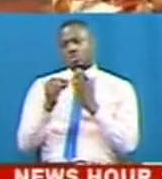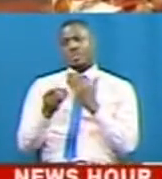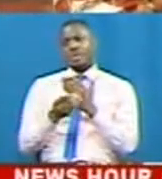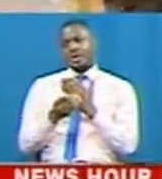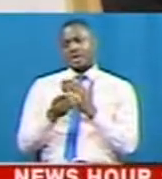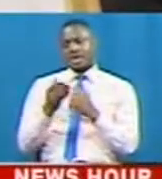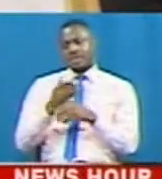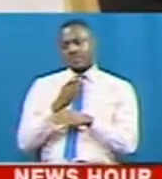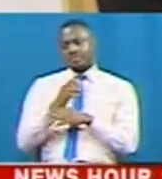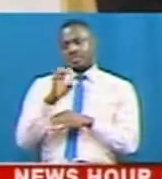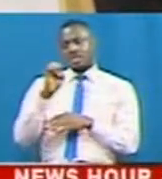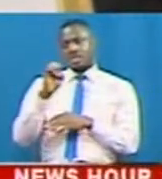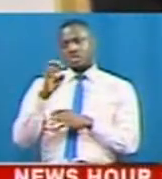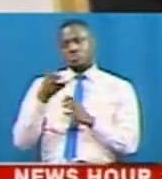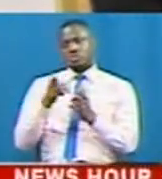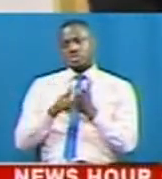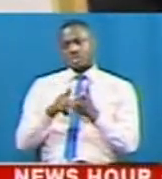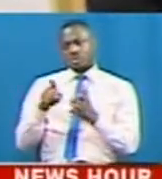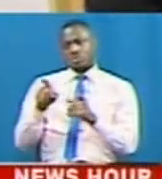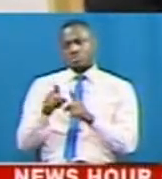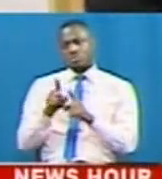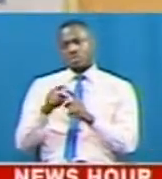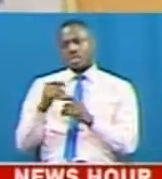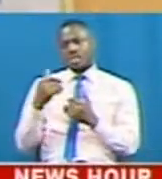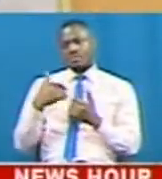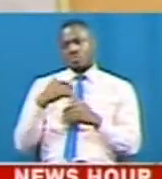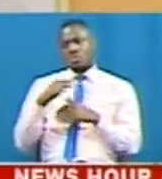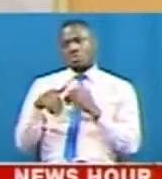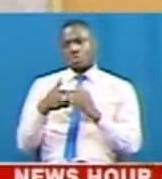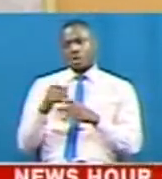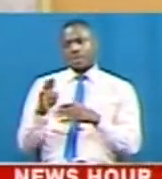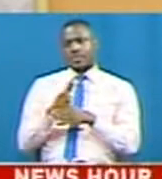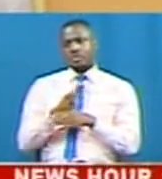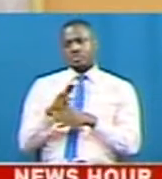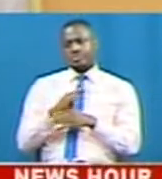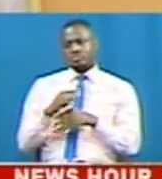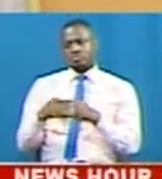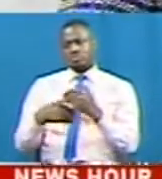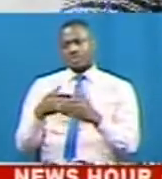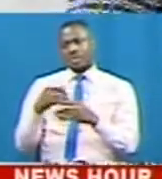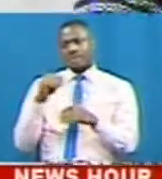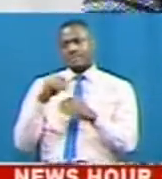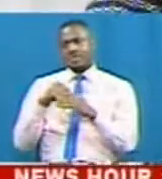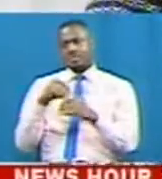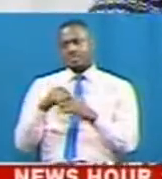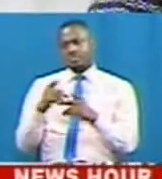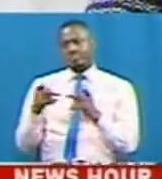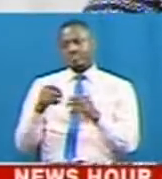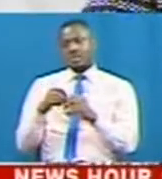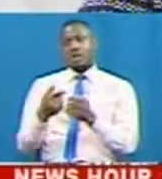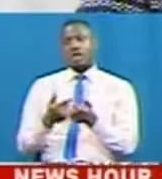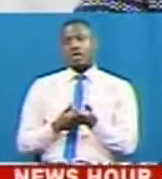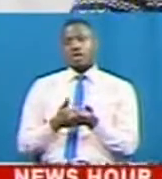by the e-registry, another portal containing all business regulations and investment spots in Ghana.